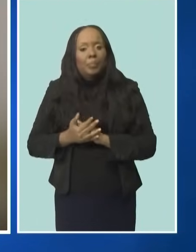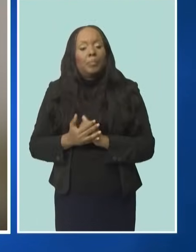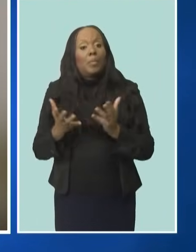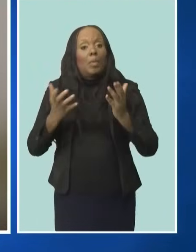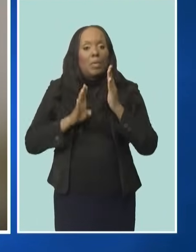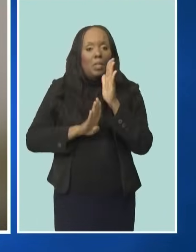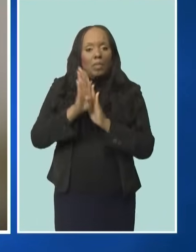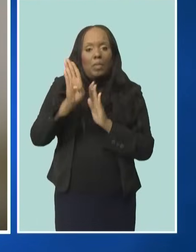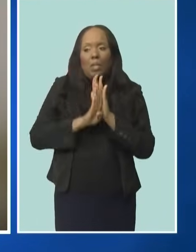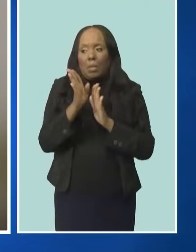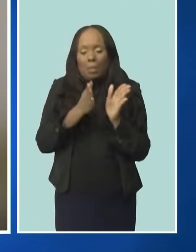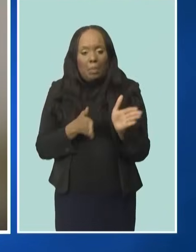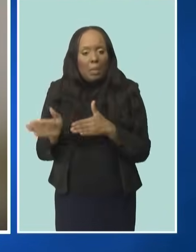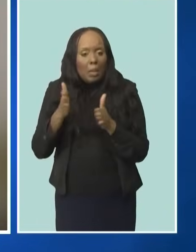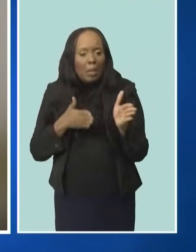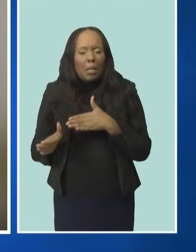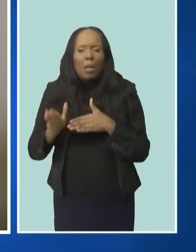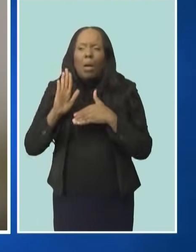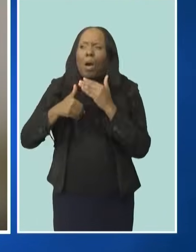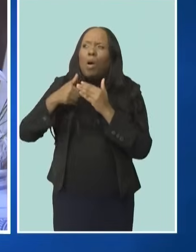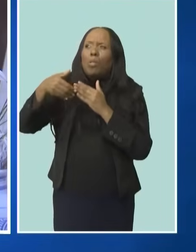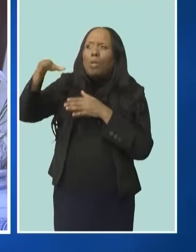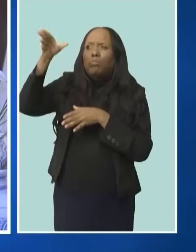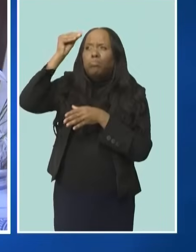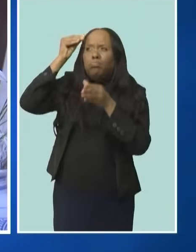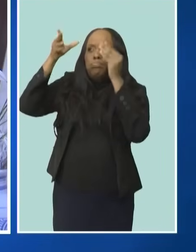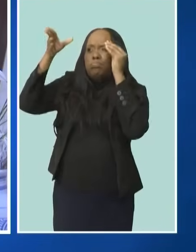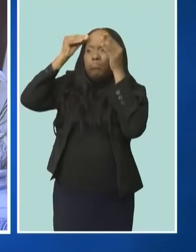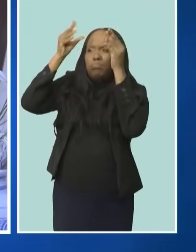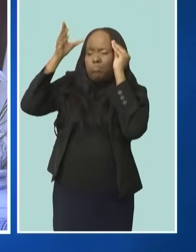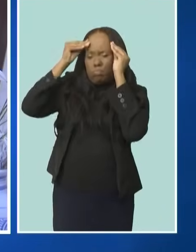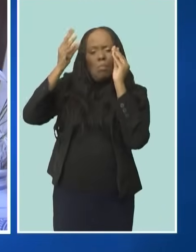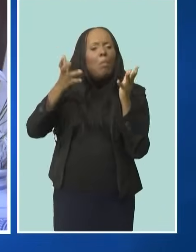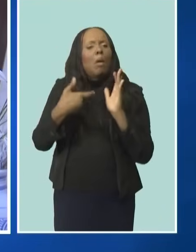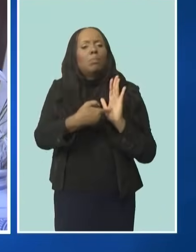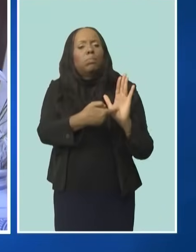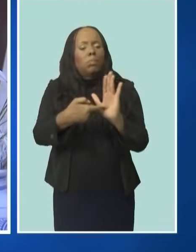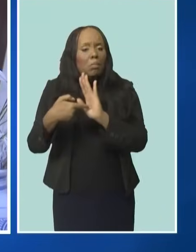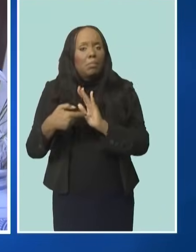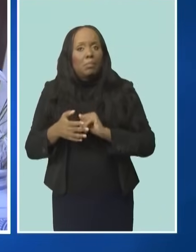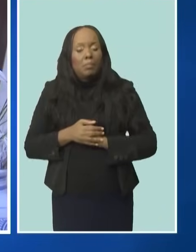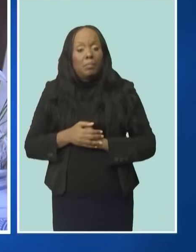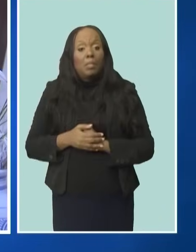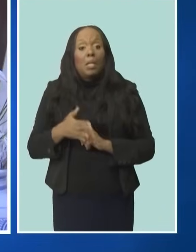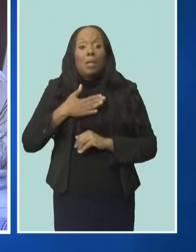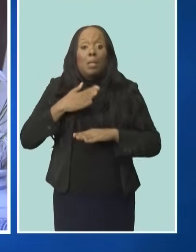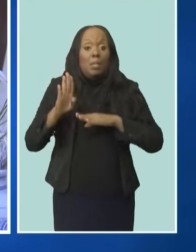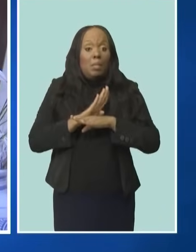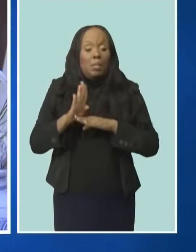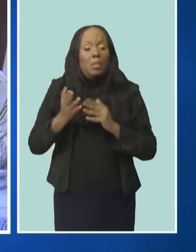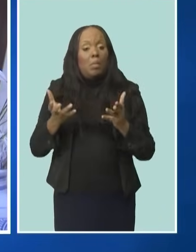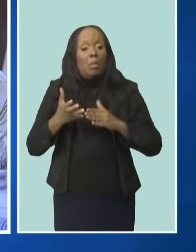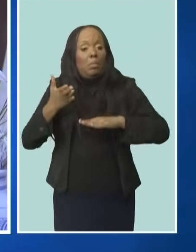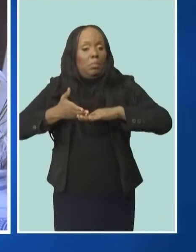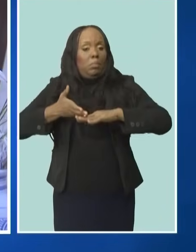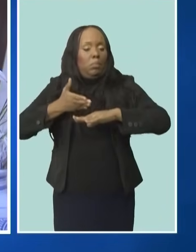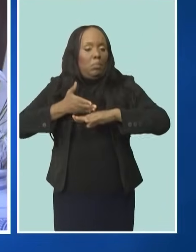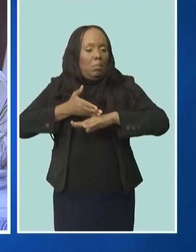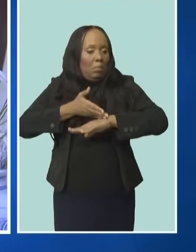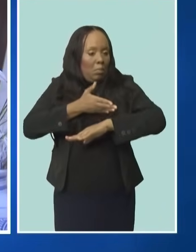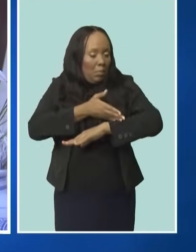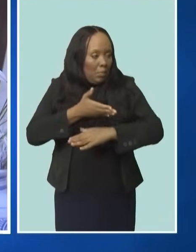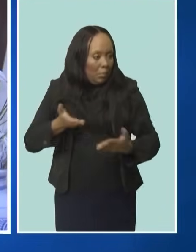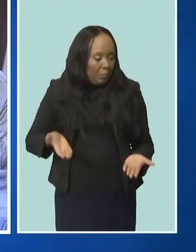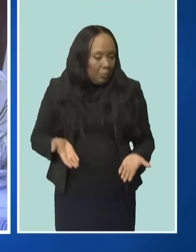develop strategies from all he has learned from the market. To build the business up to the standard,